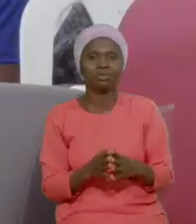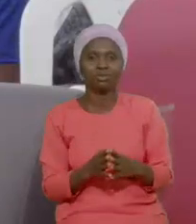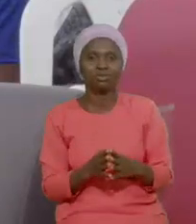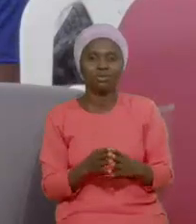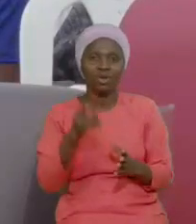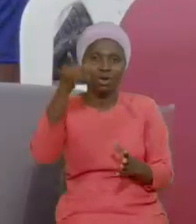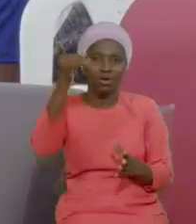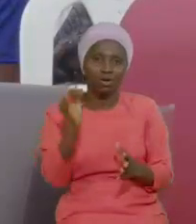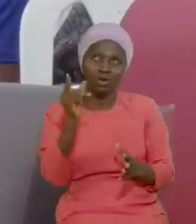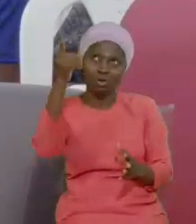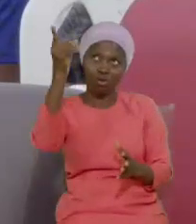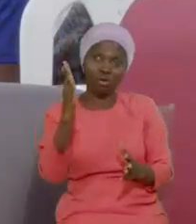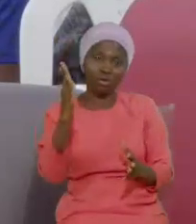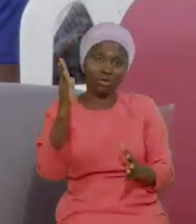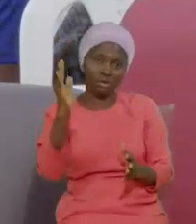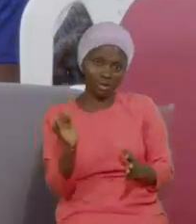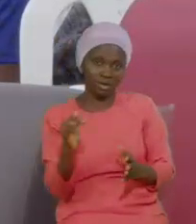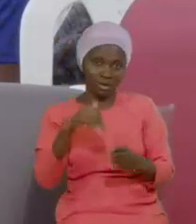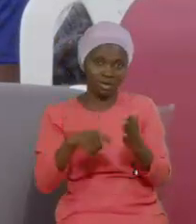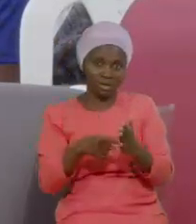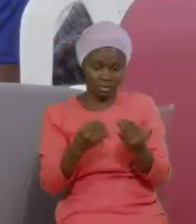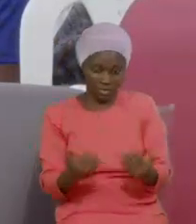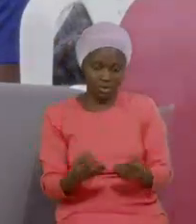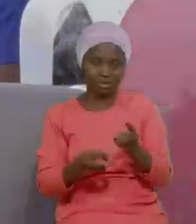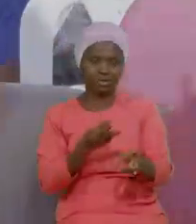Godly in this present world.